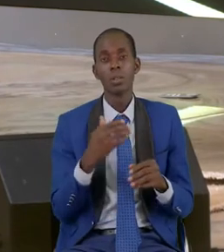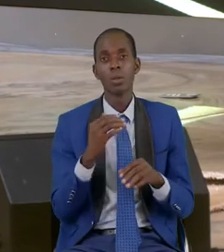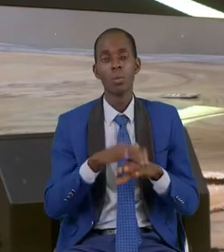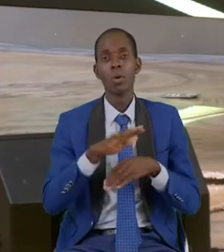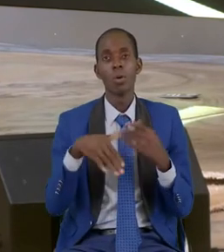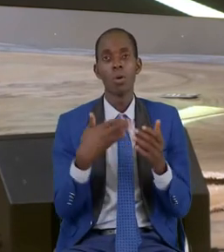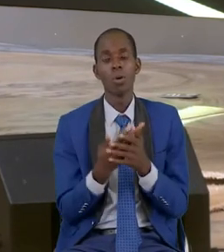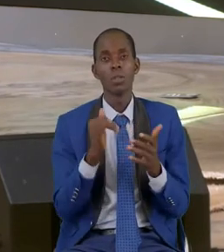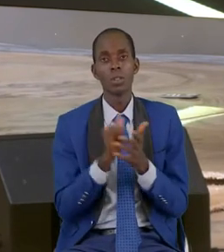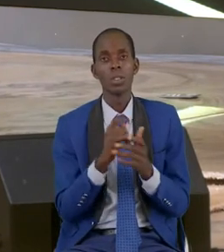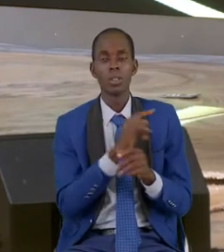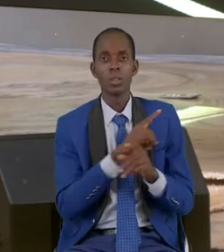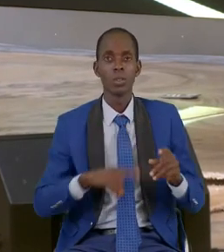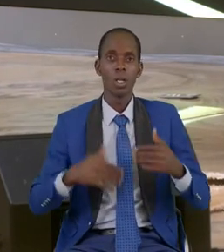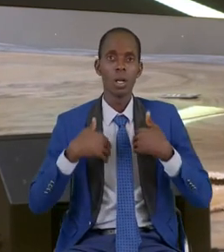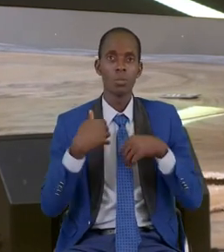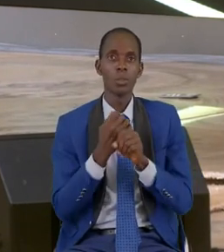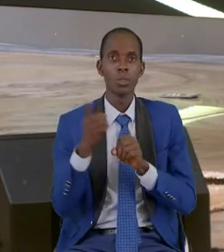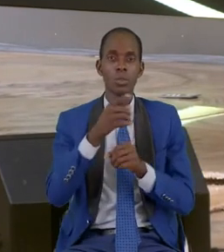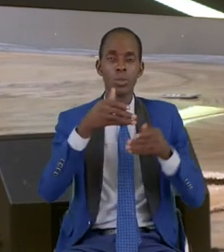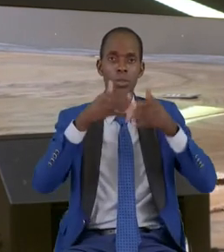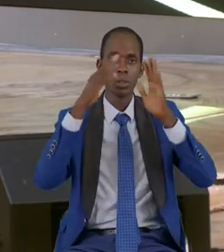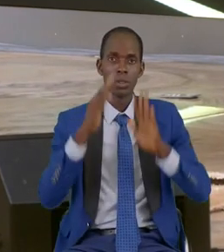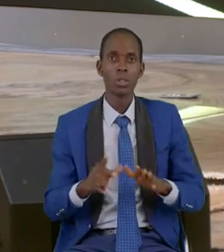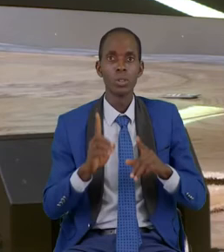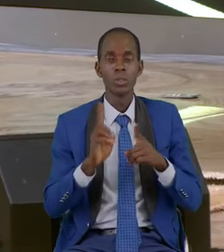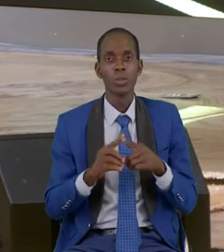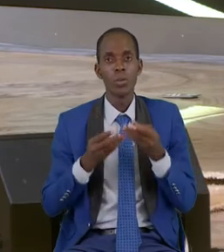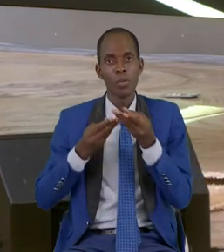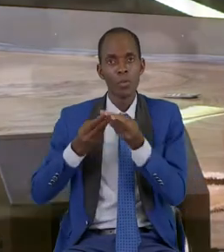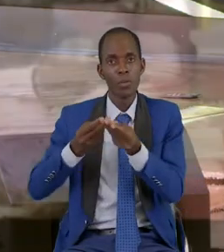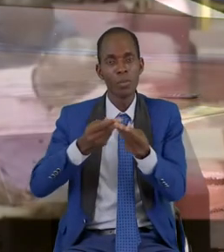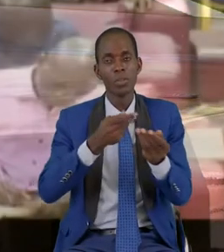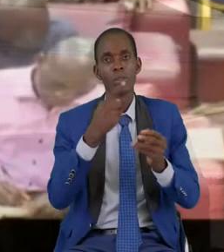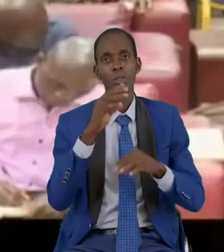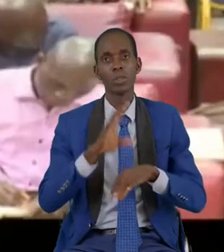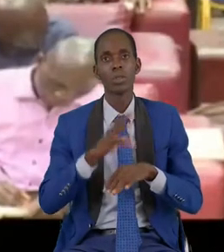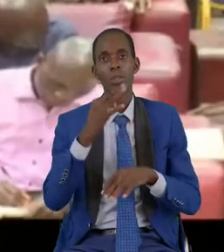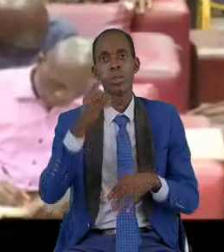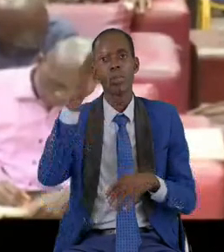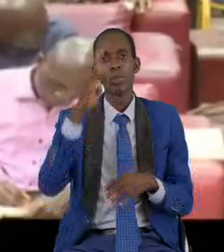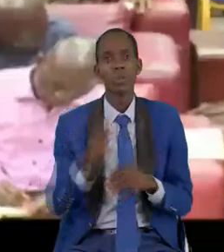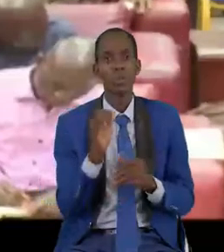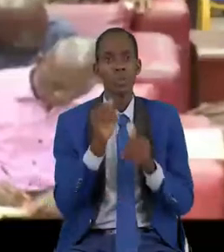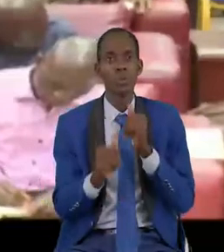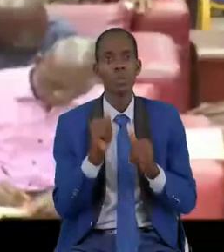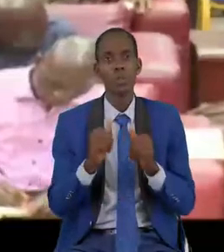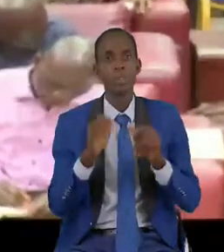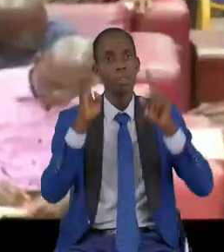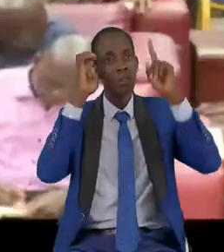you overseers, to feed the church of God, which he has